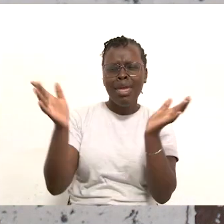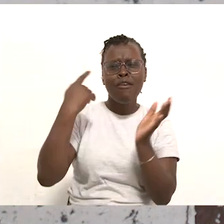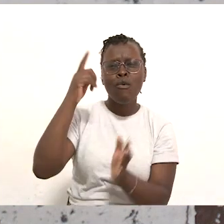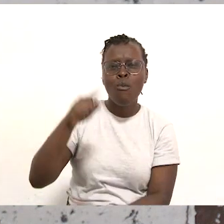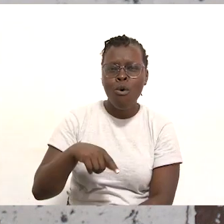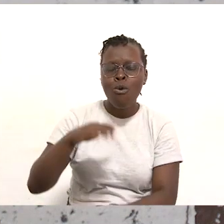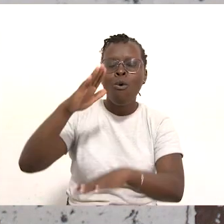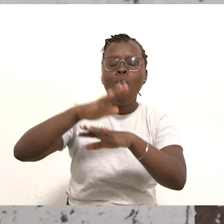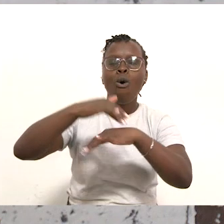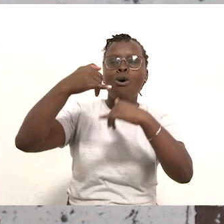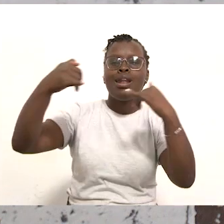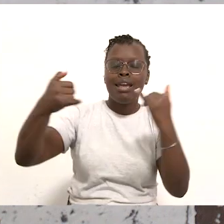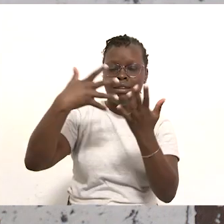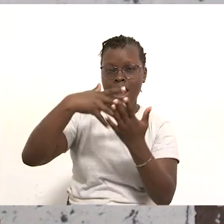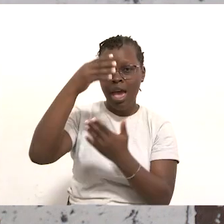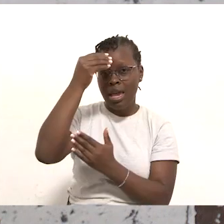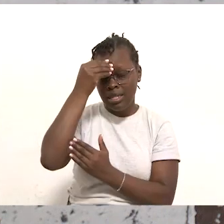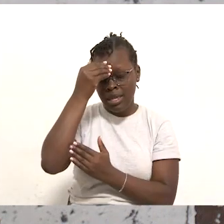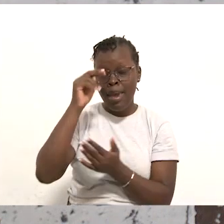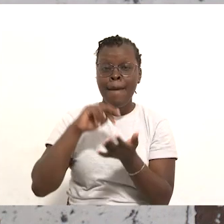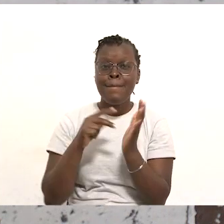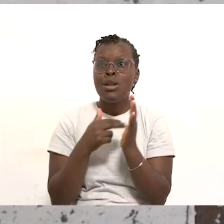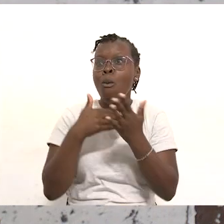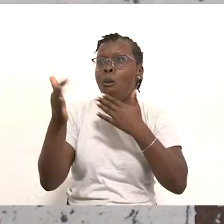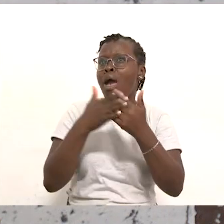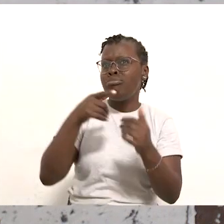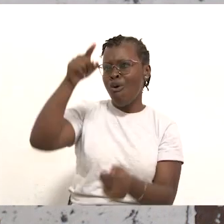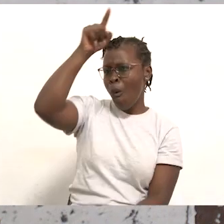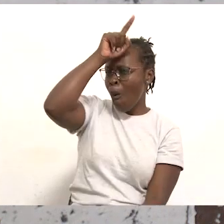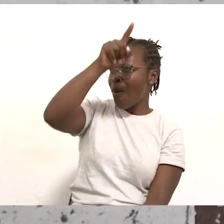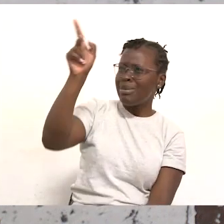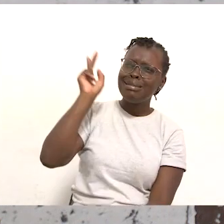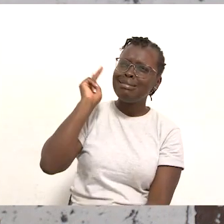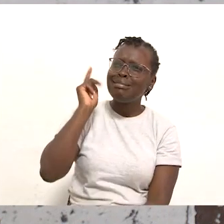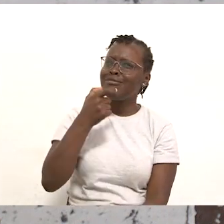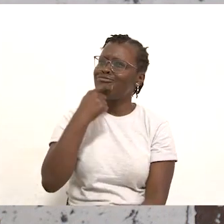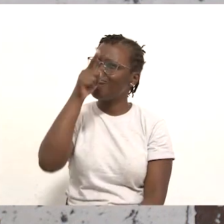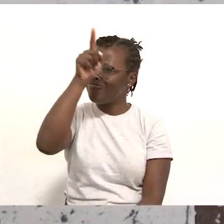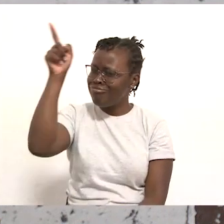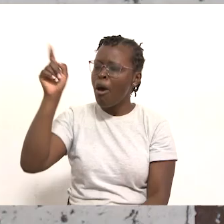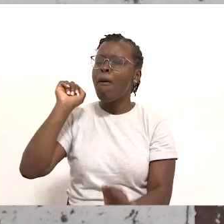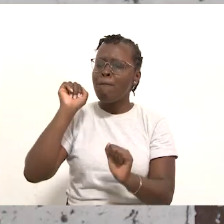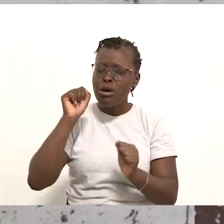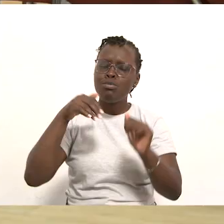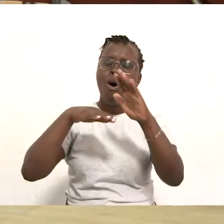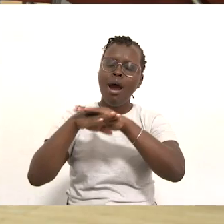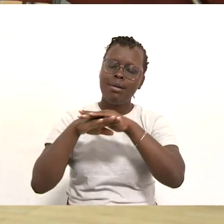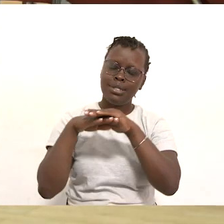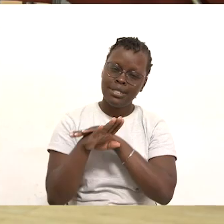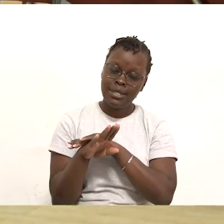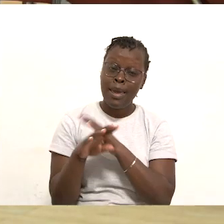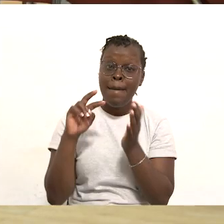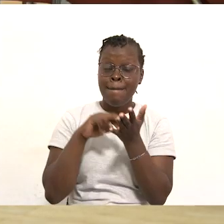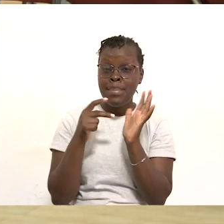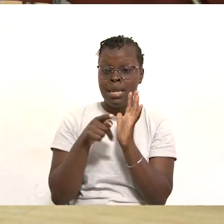really important option for students, even no matter where they are in the country, that they would be able to access education at the tertiary level. So